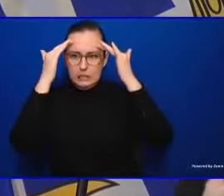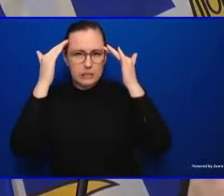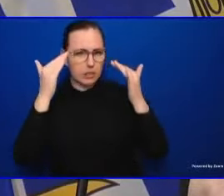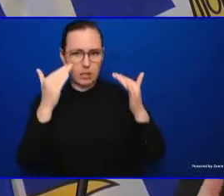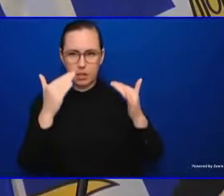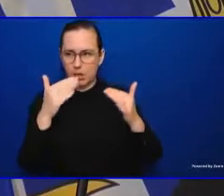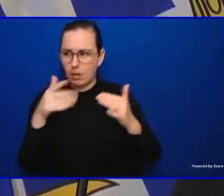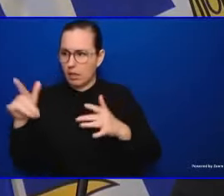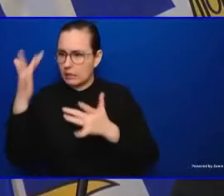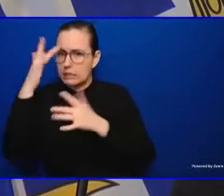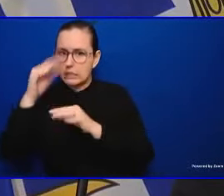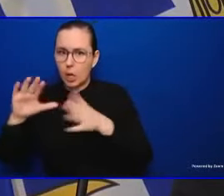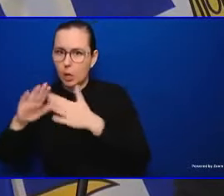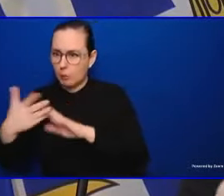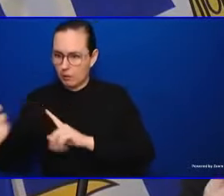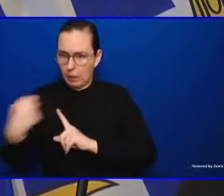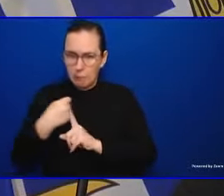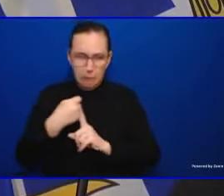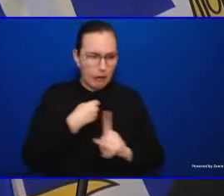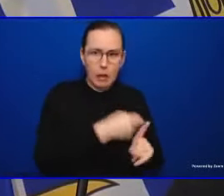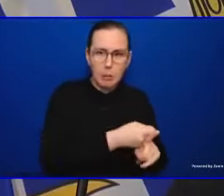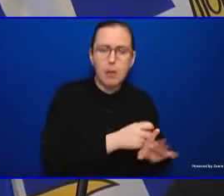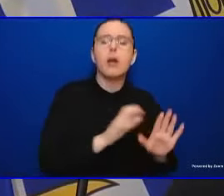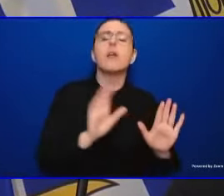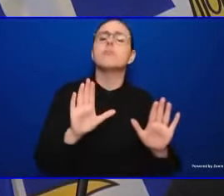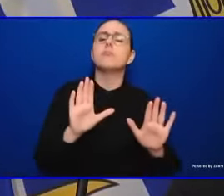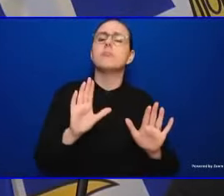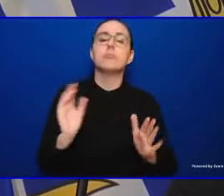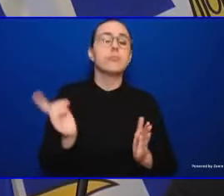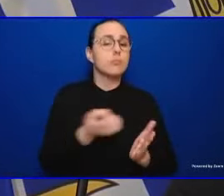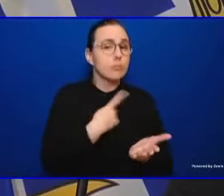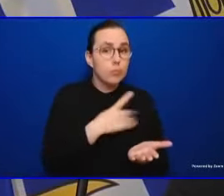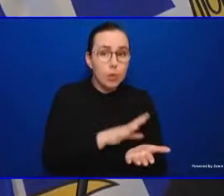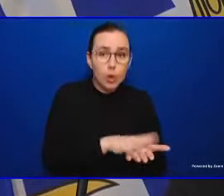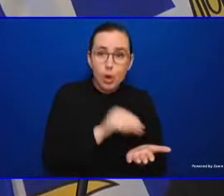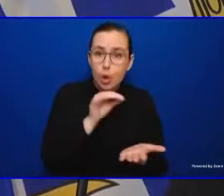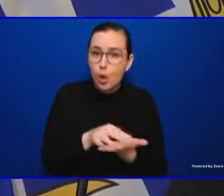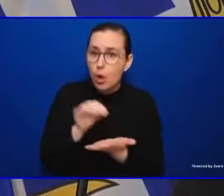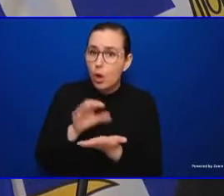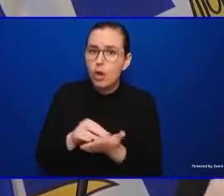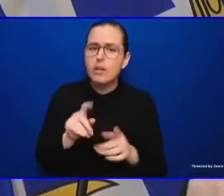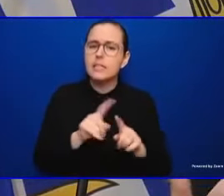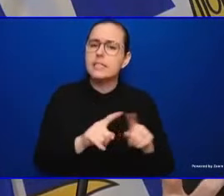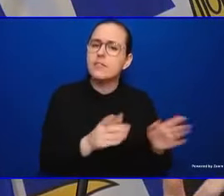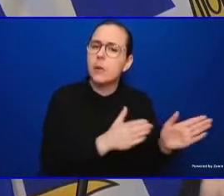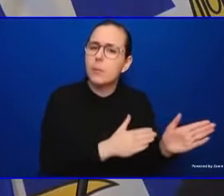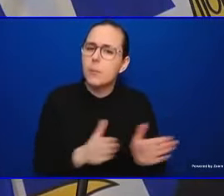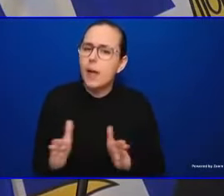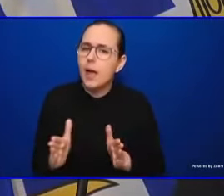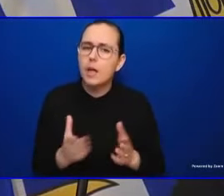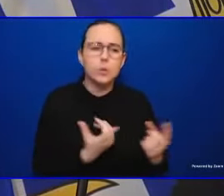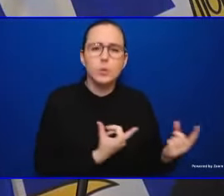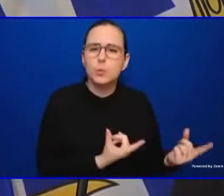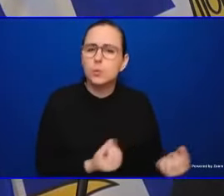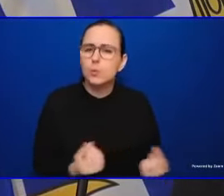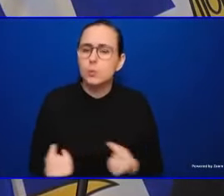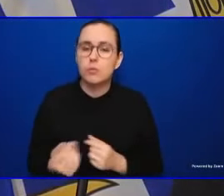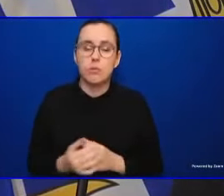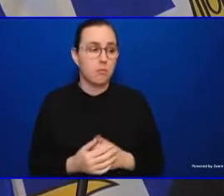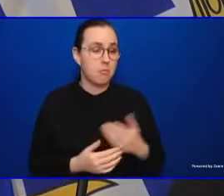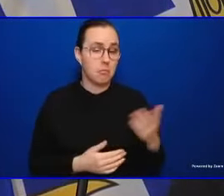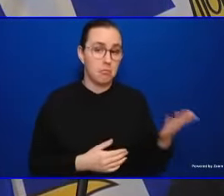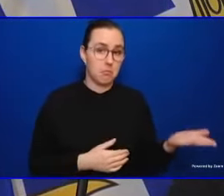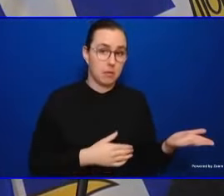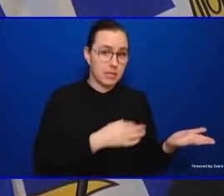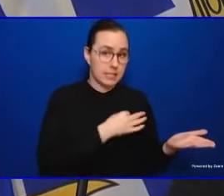for if staff are ill, if educators are ill, and for students. And public health will be working, as we have